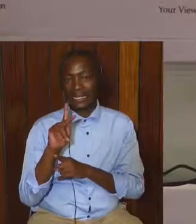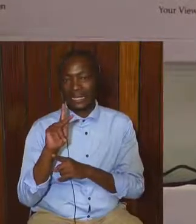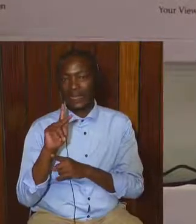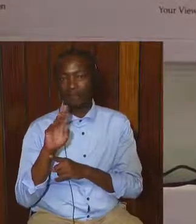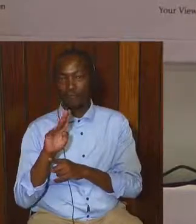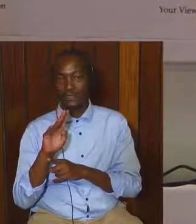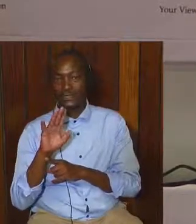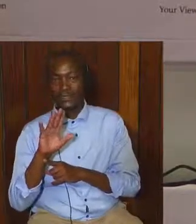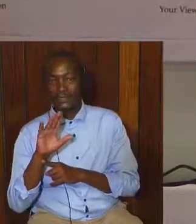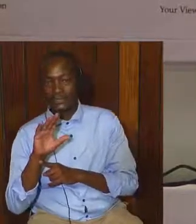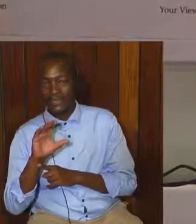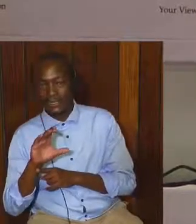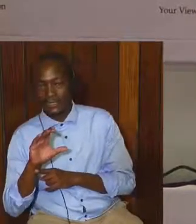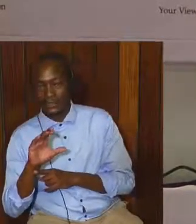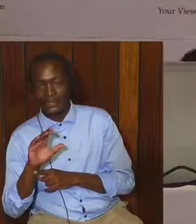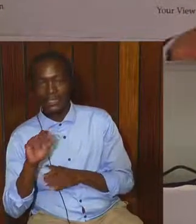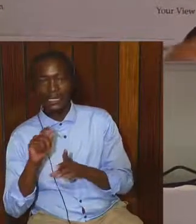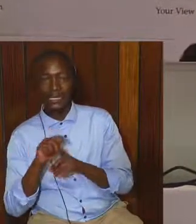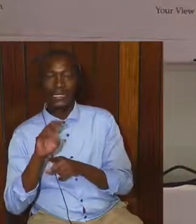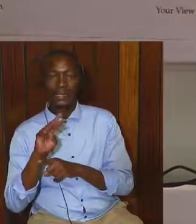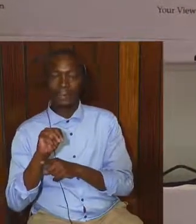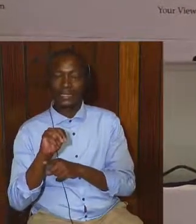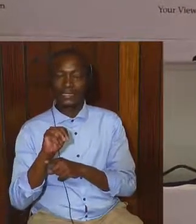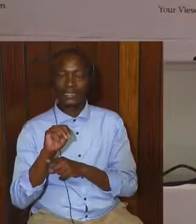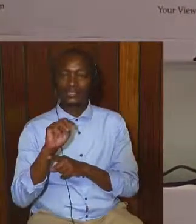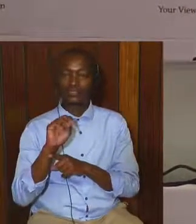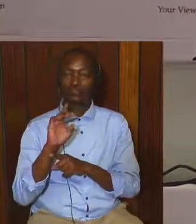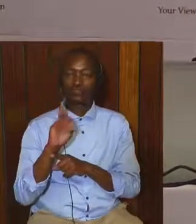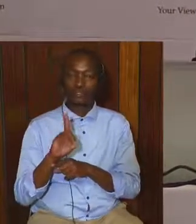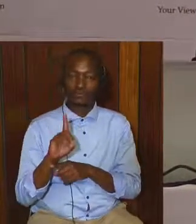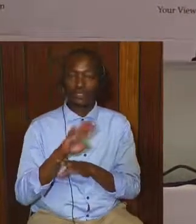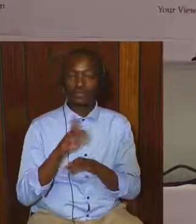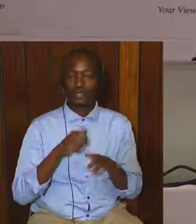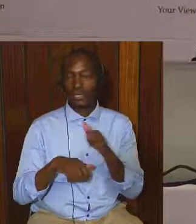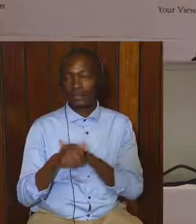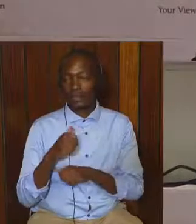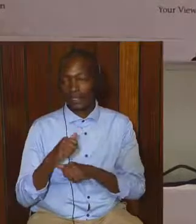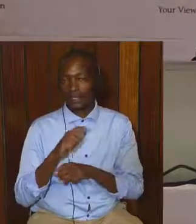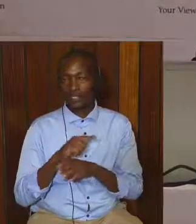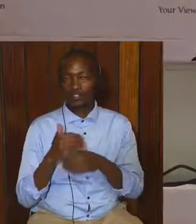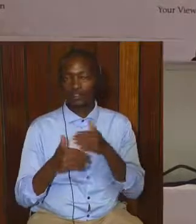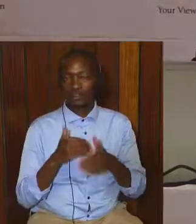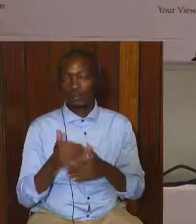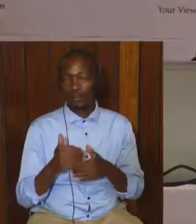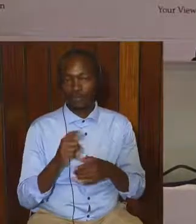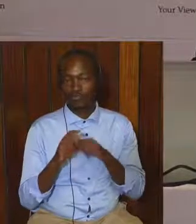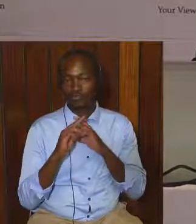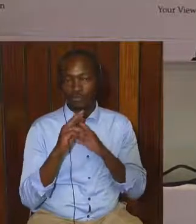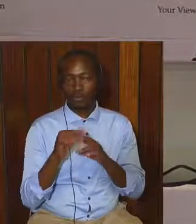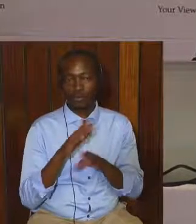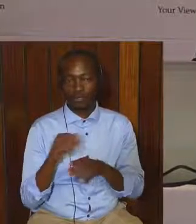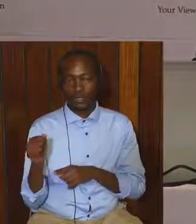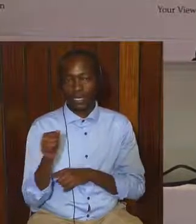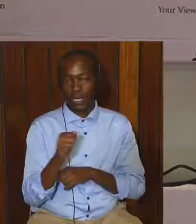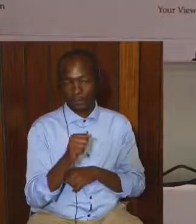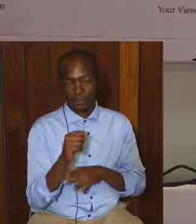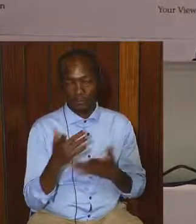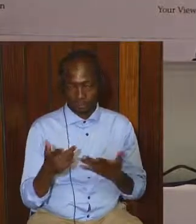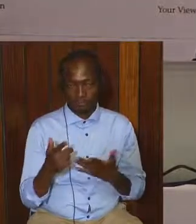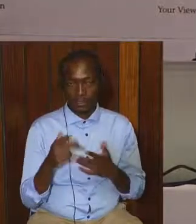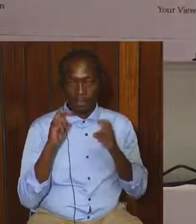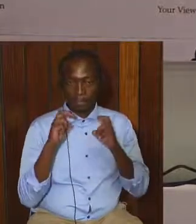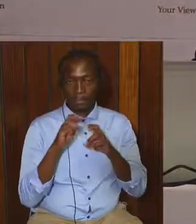Nicol, the P39 Muldersdrift, and then we'll come back to the progress report on the appointment of new subsidized